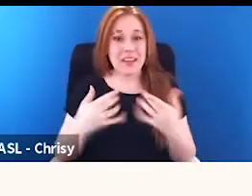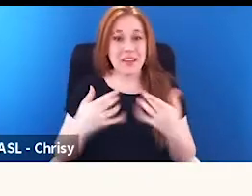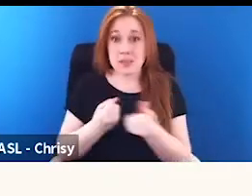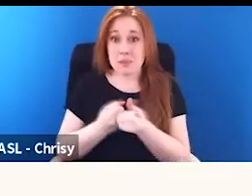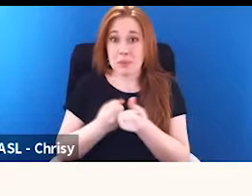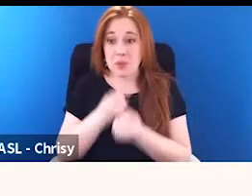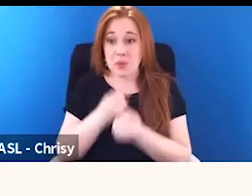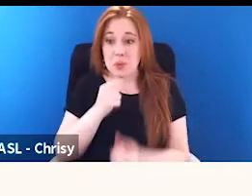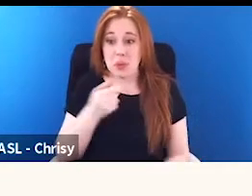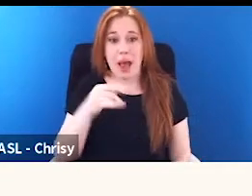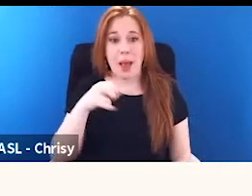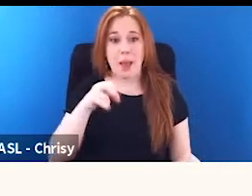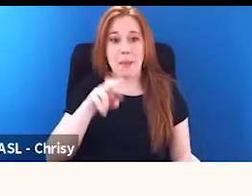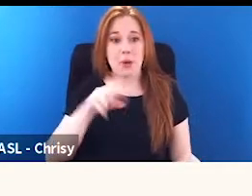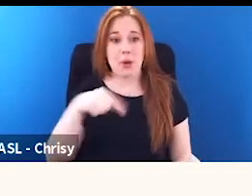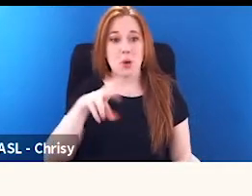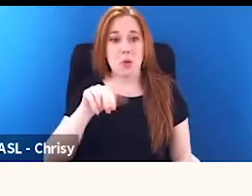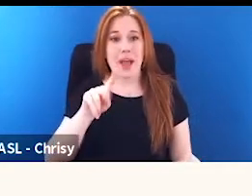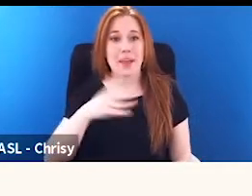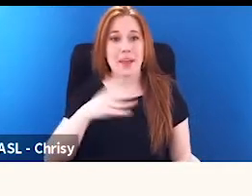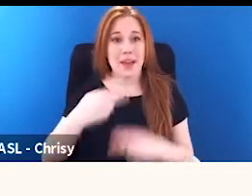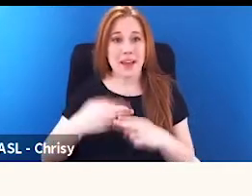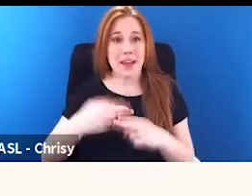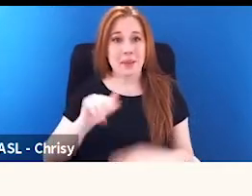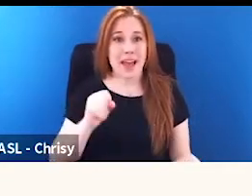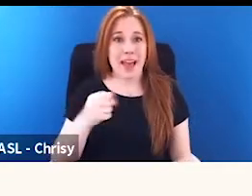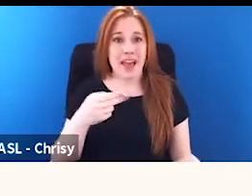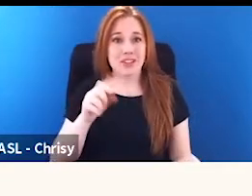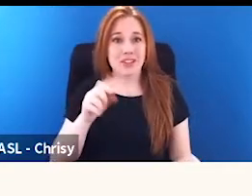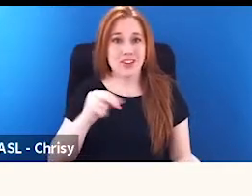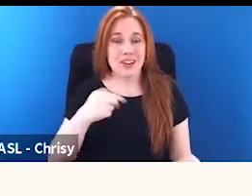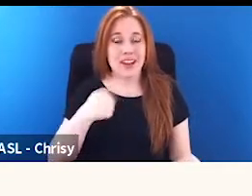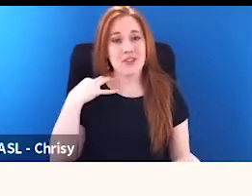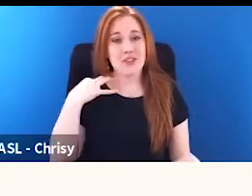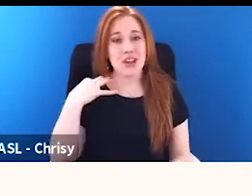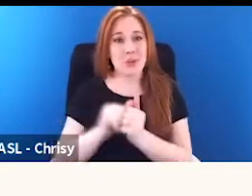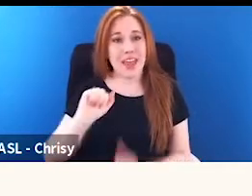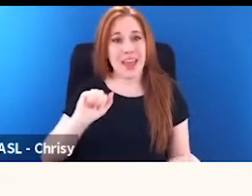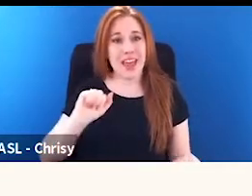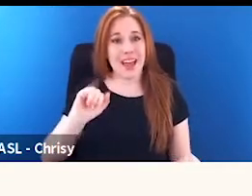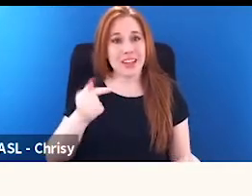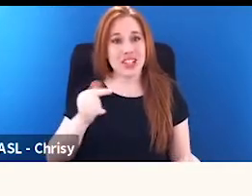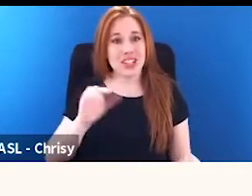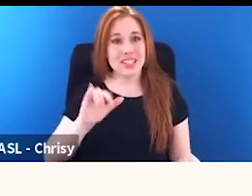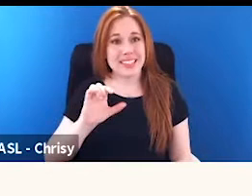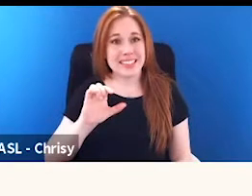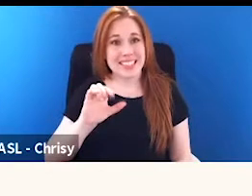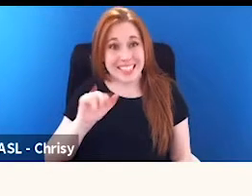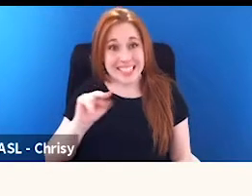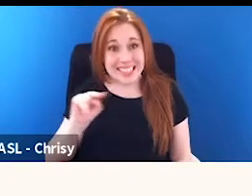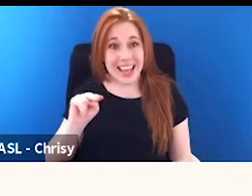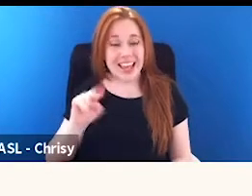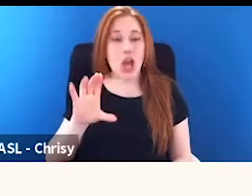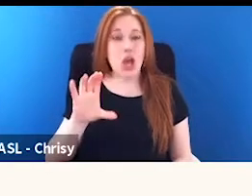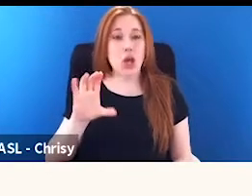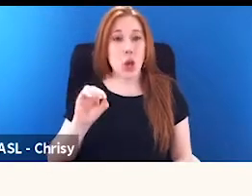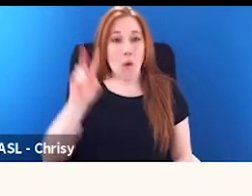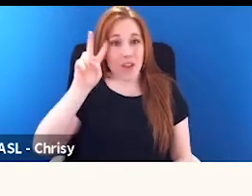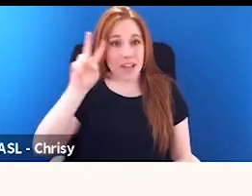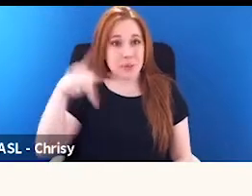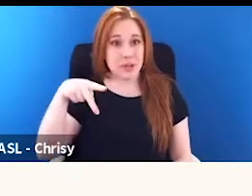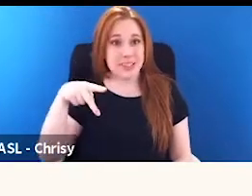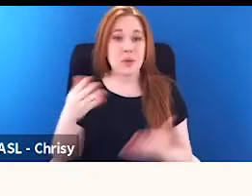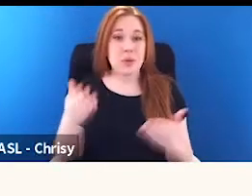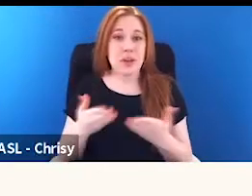name is Ashton, and I volunteer with AIGA Cincinnati as co-vice president. And AIGA Cincinnati is